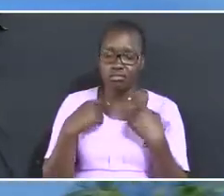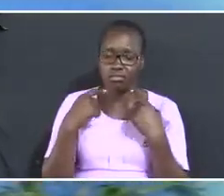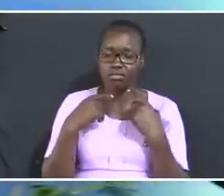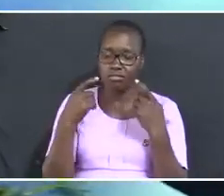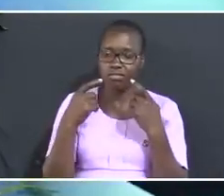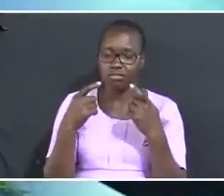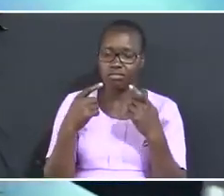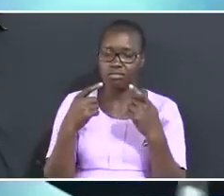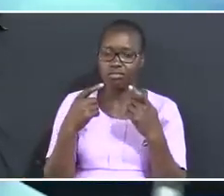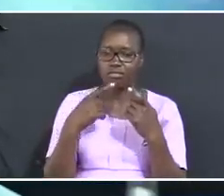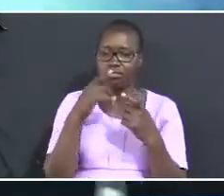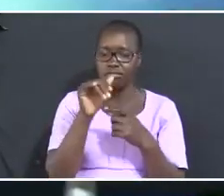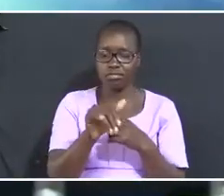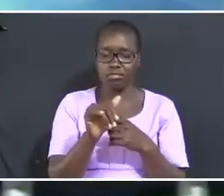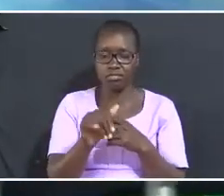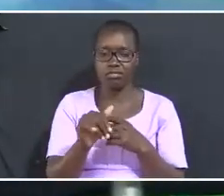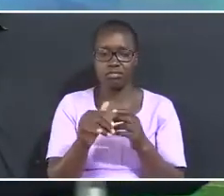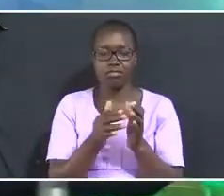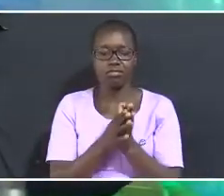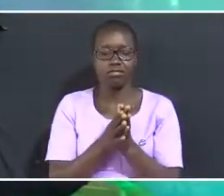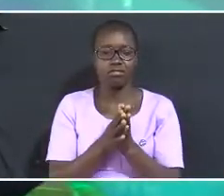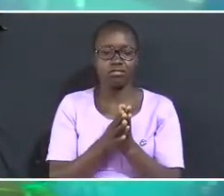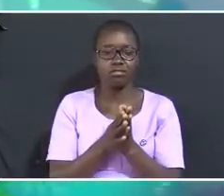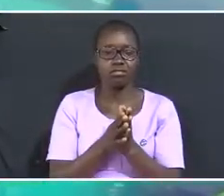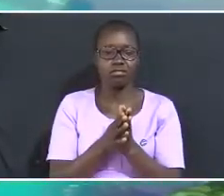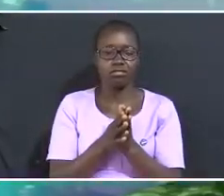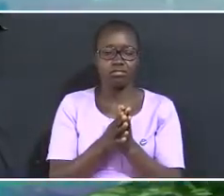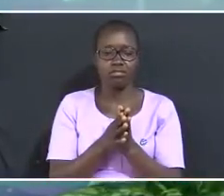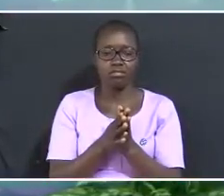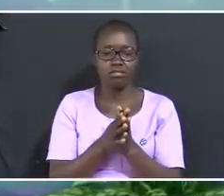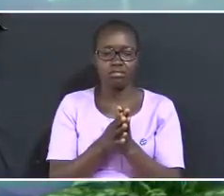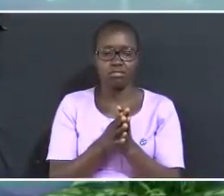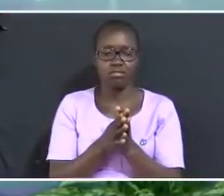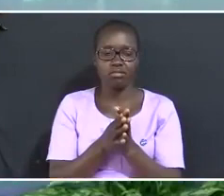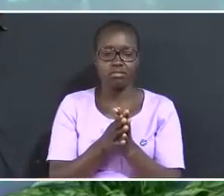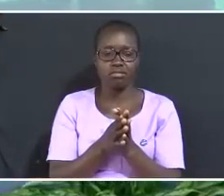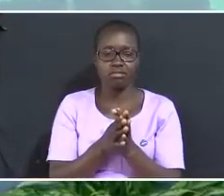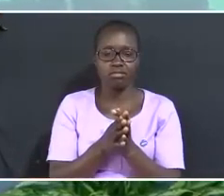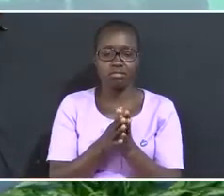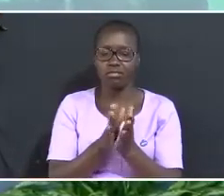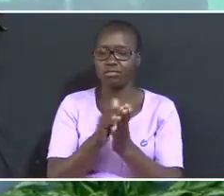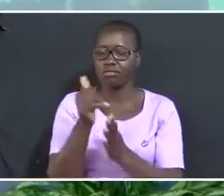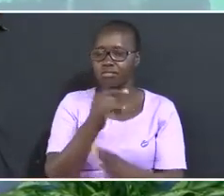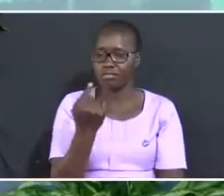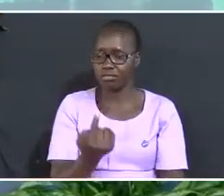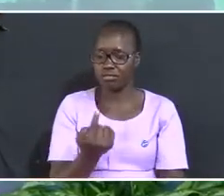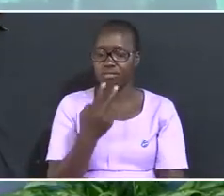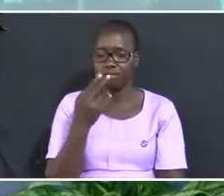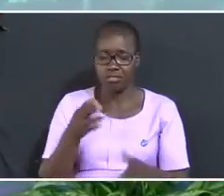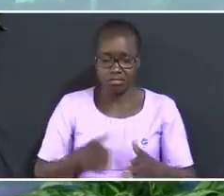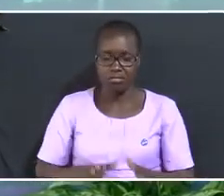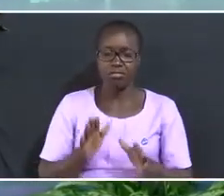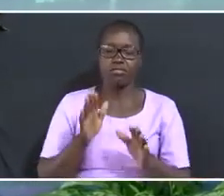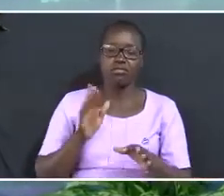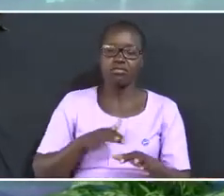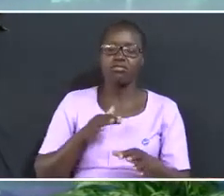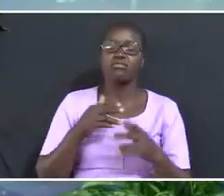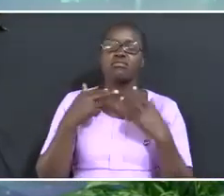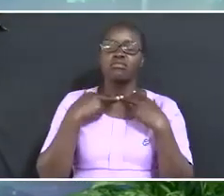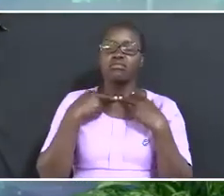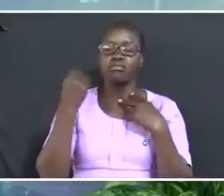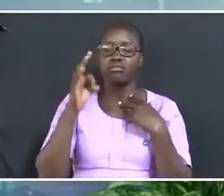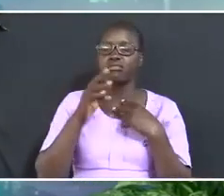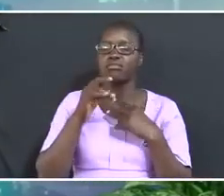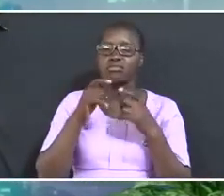slave. So by definition, anyone who is born of woman is a slave